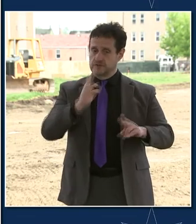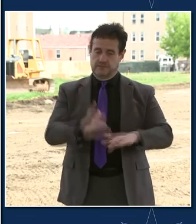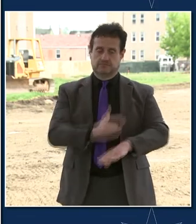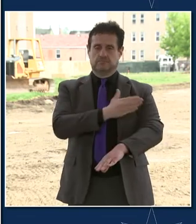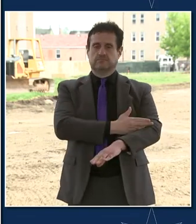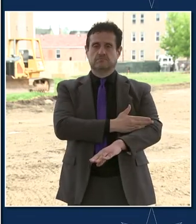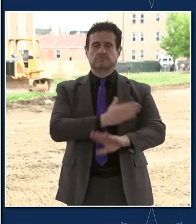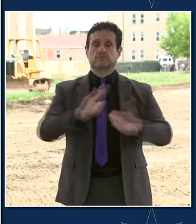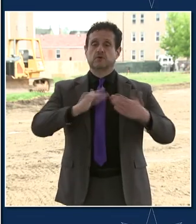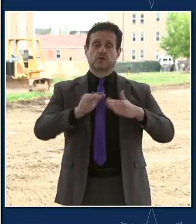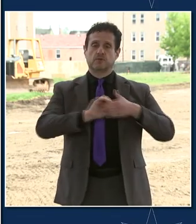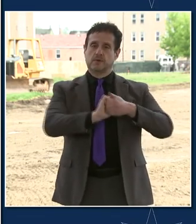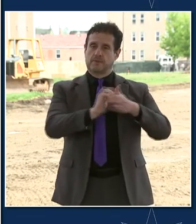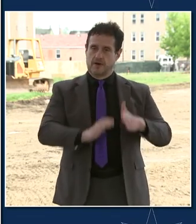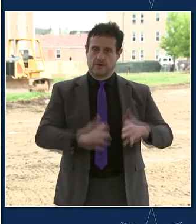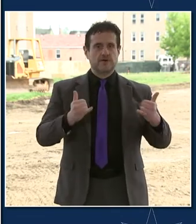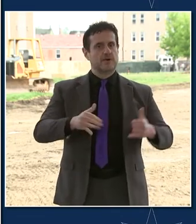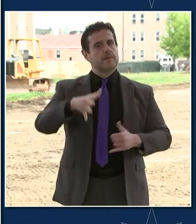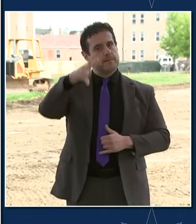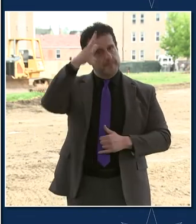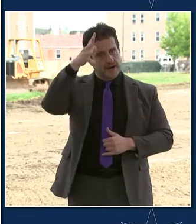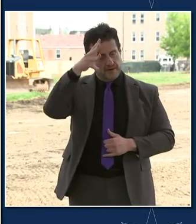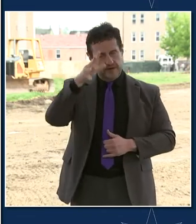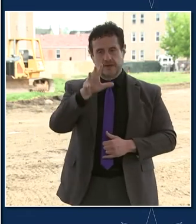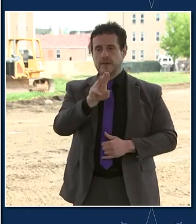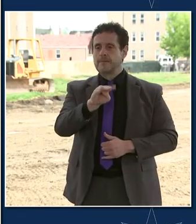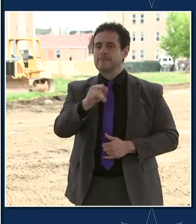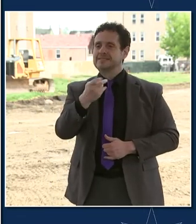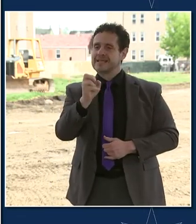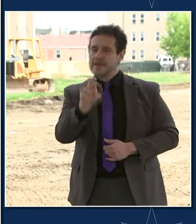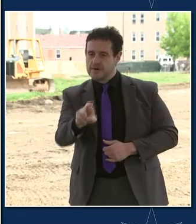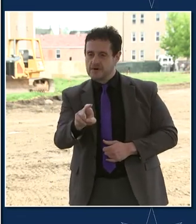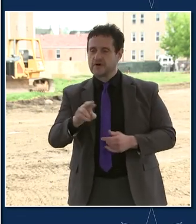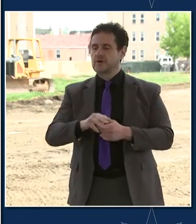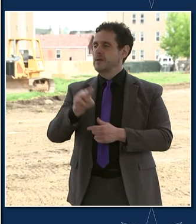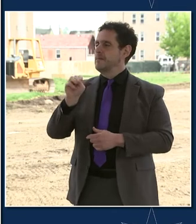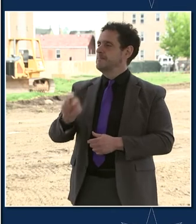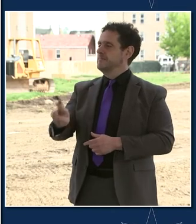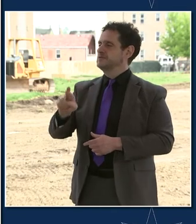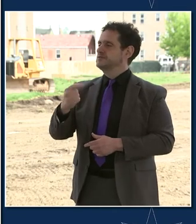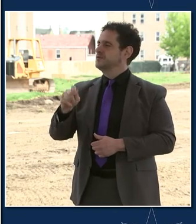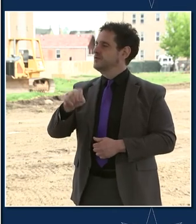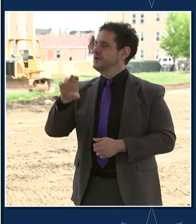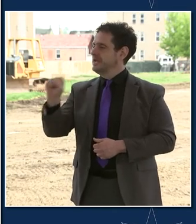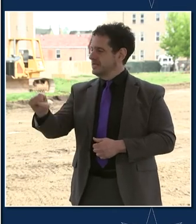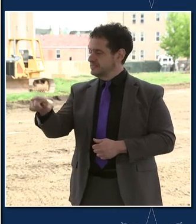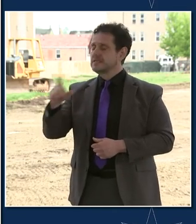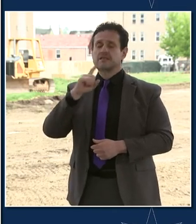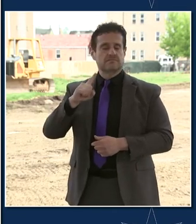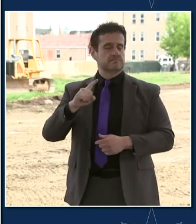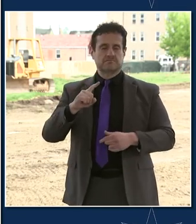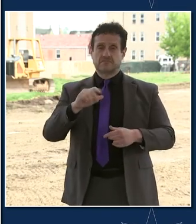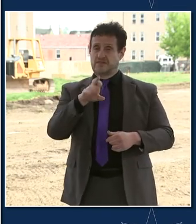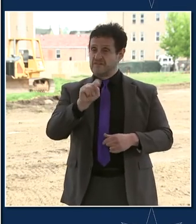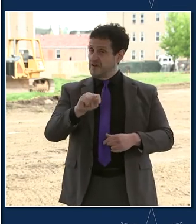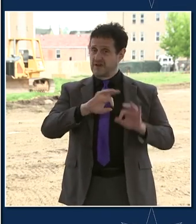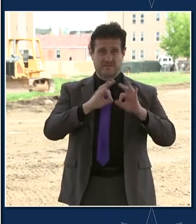partner to parent, Ms. Hammaker, Mr. Goninas, and entire Farragut family. We will be here